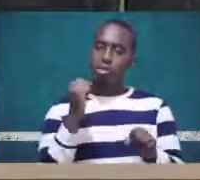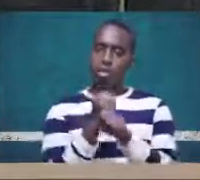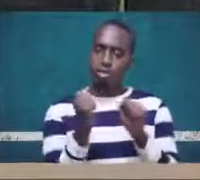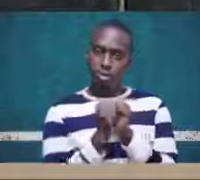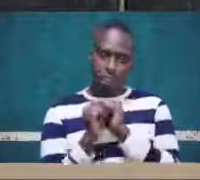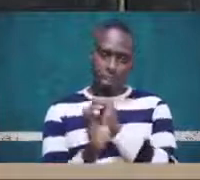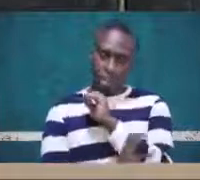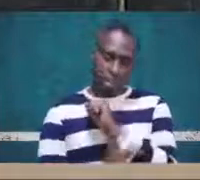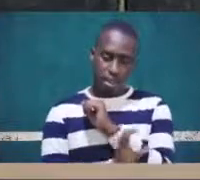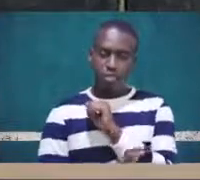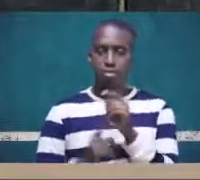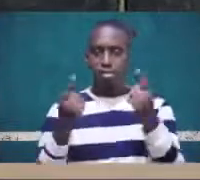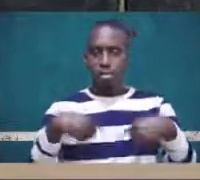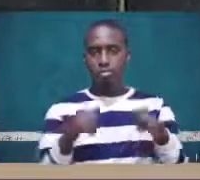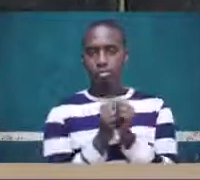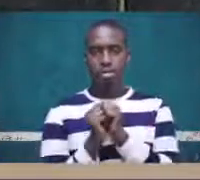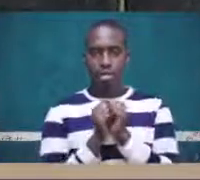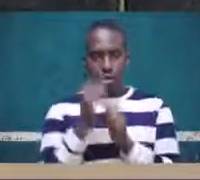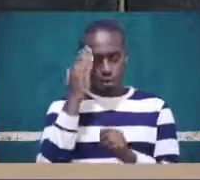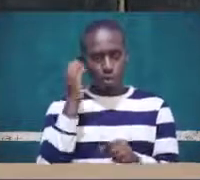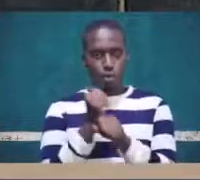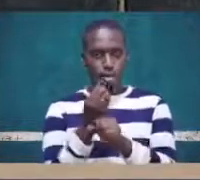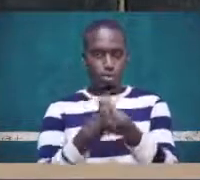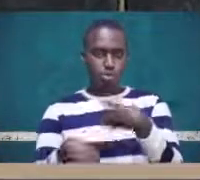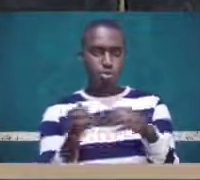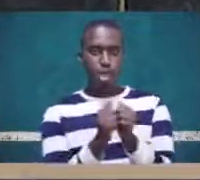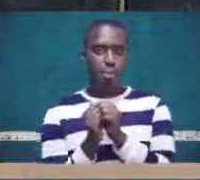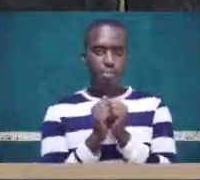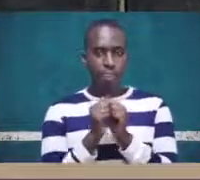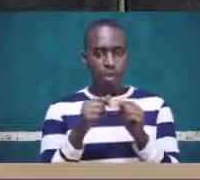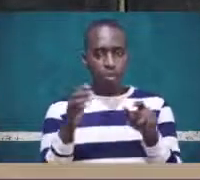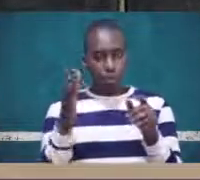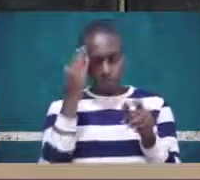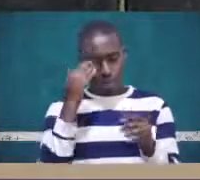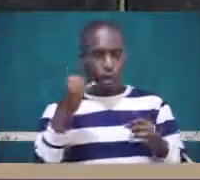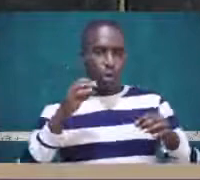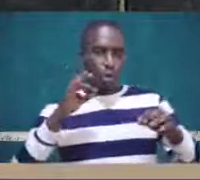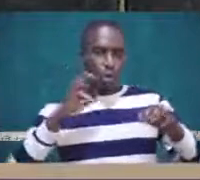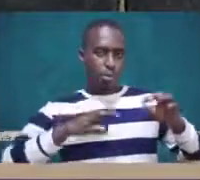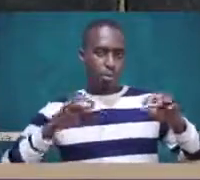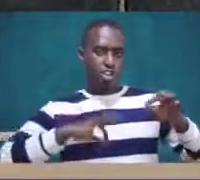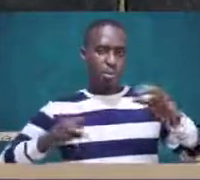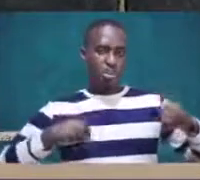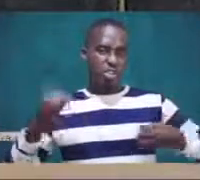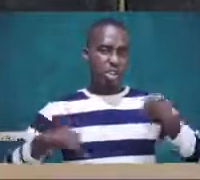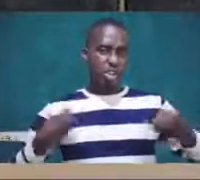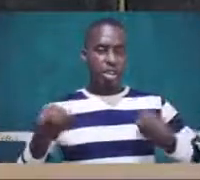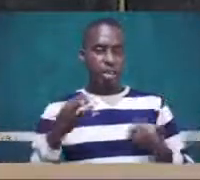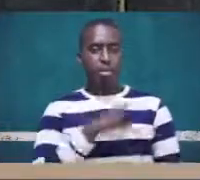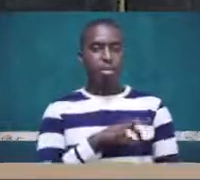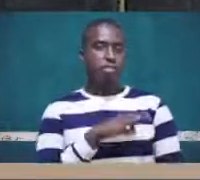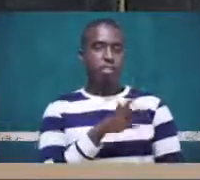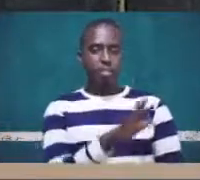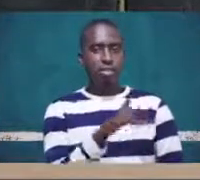Countries coming together in order to trade together for the sake of enjoying economic benefits. Now, these are 6